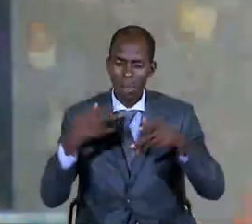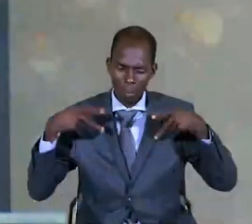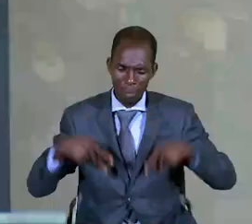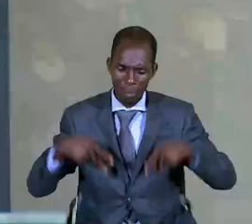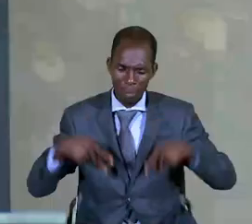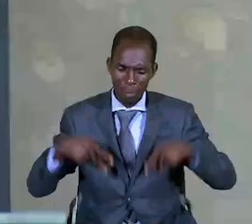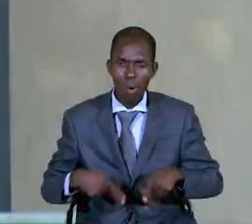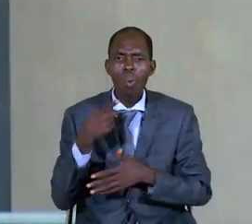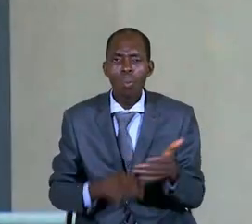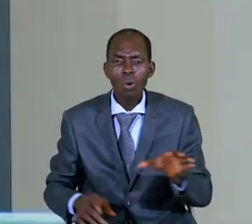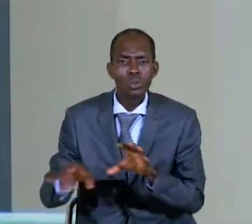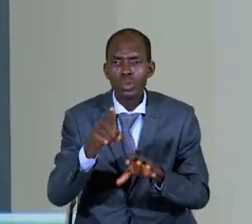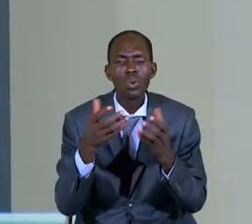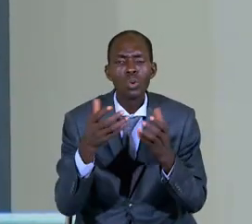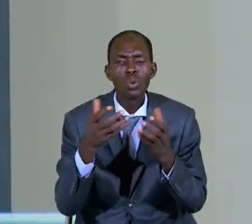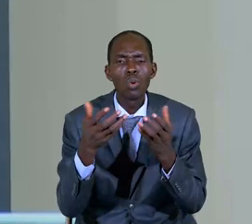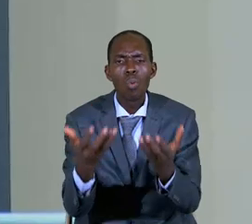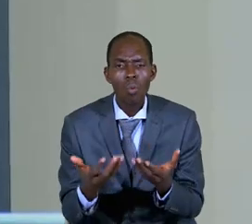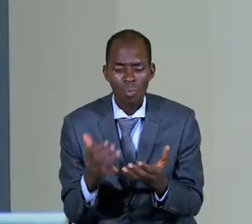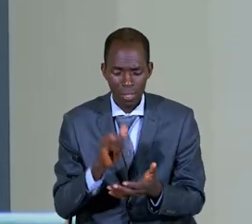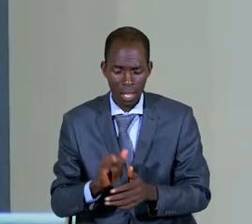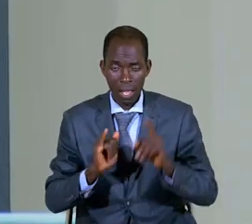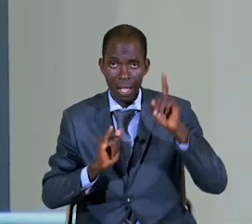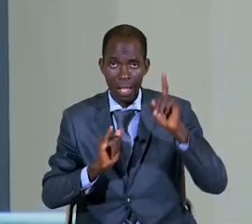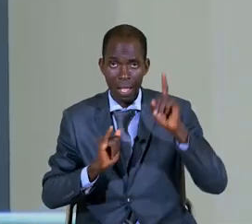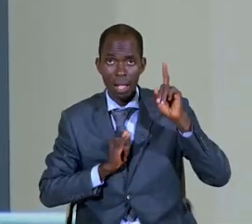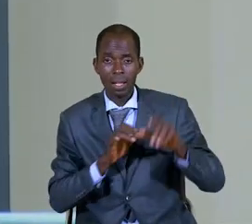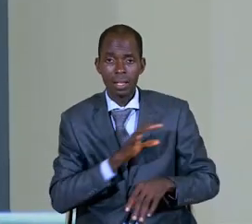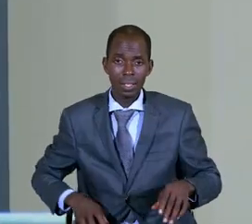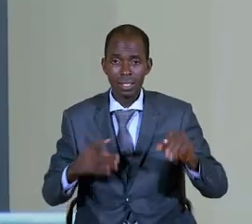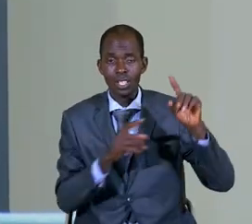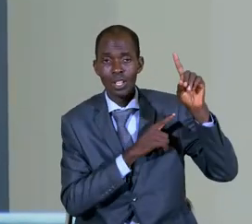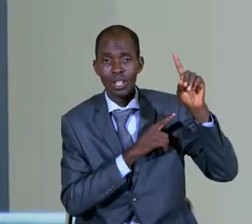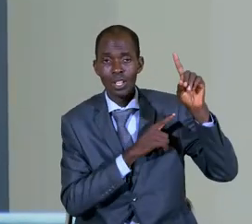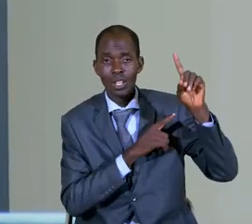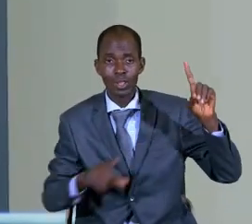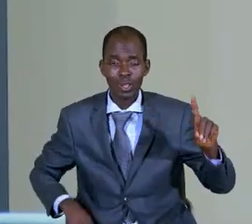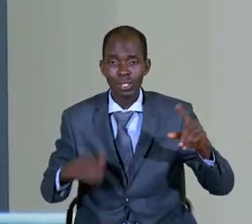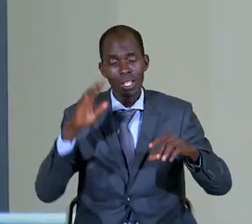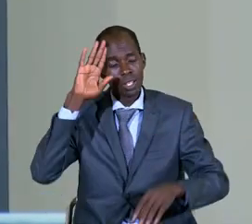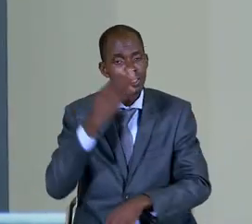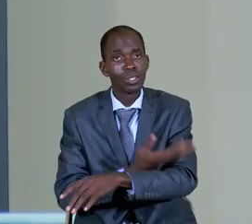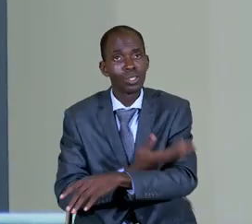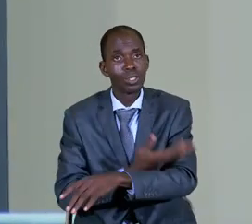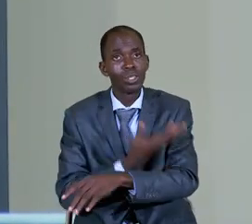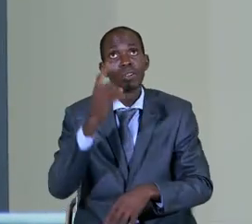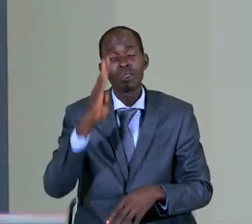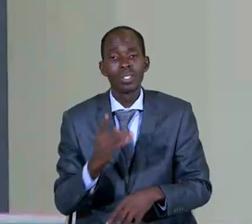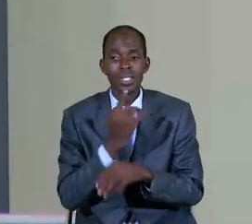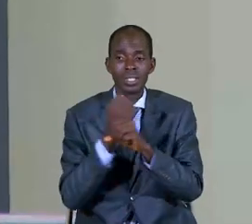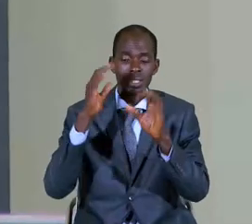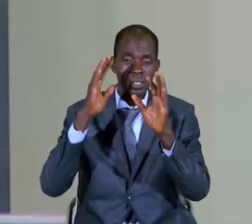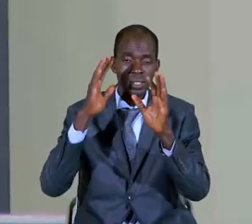thou that I, Christ, the Lord, the Son of God, the Savior, the